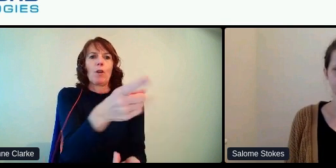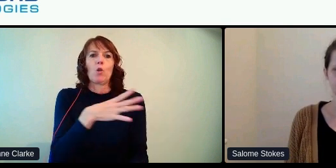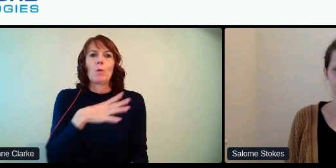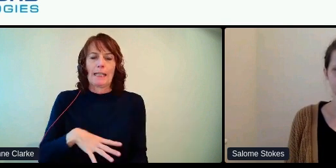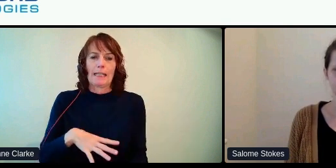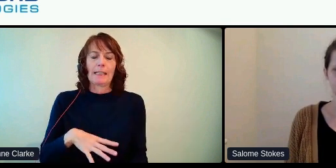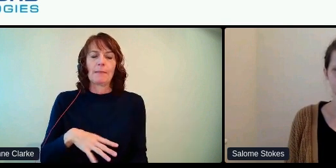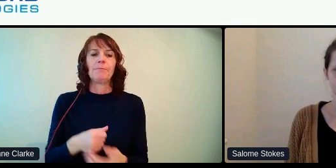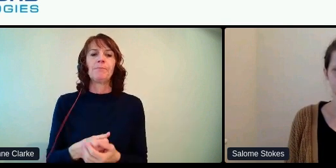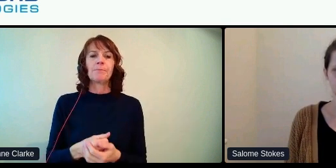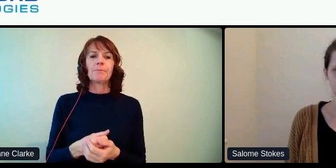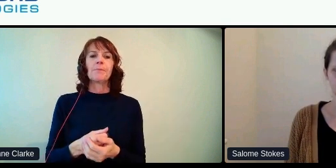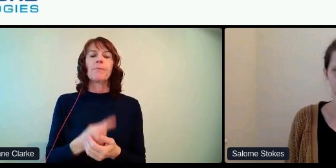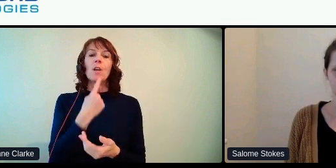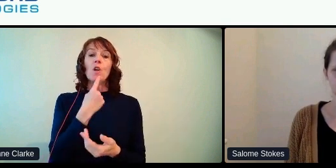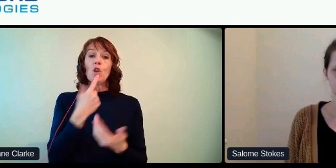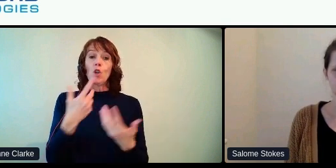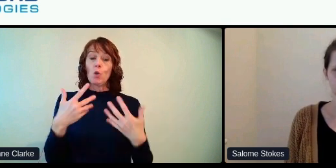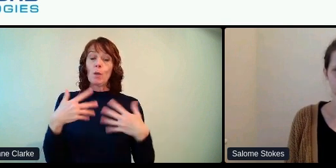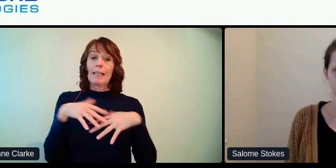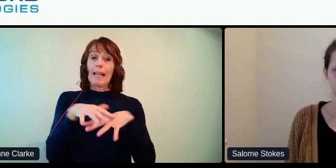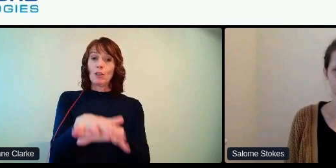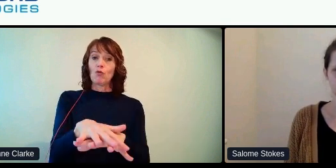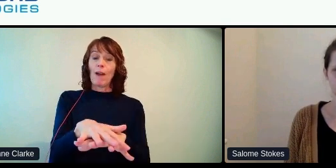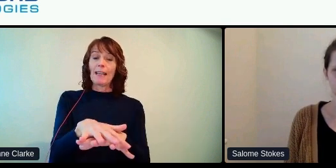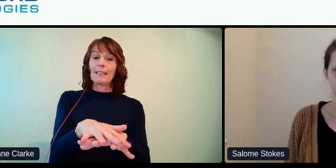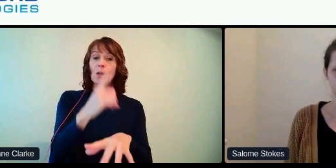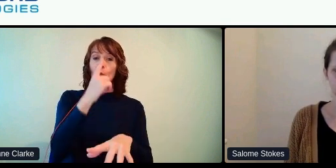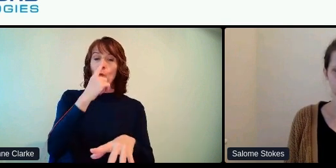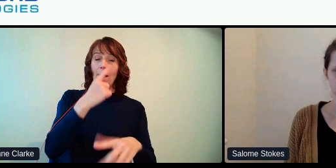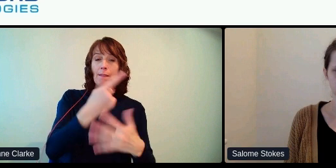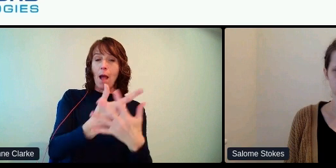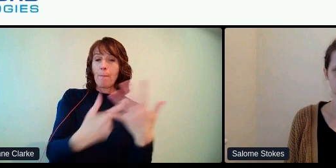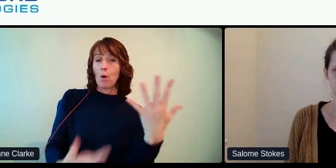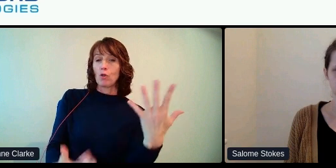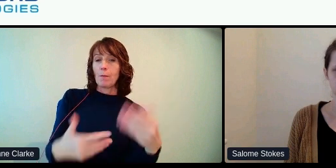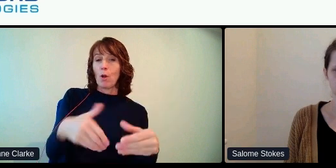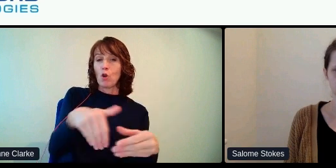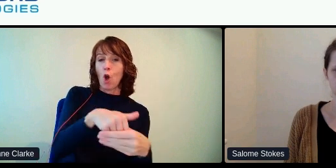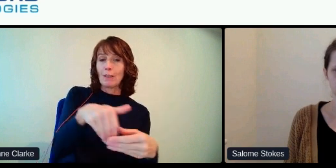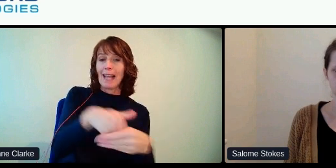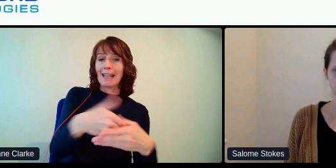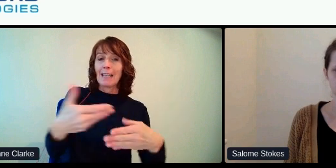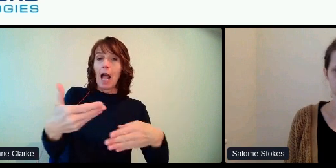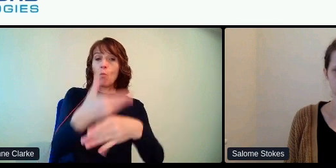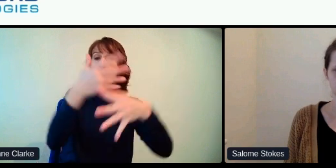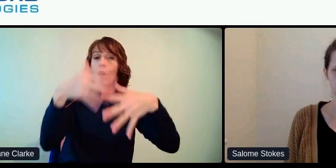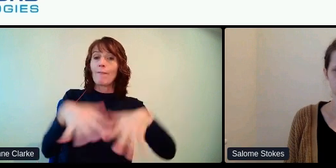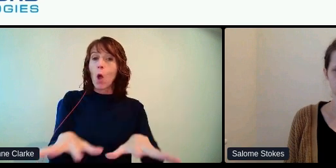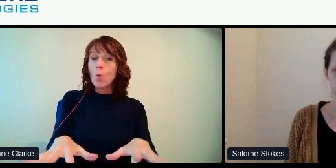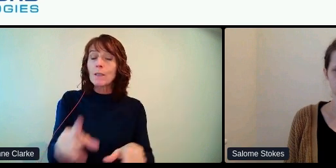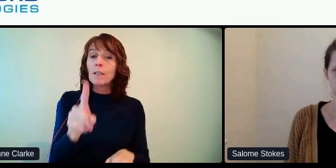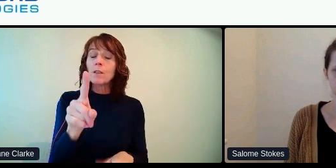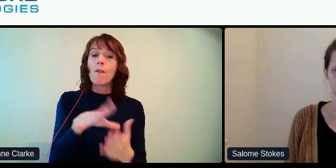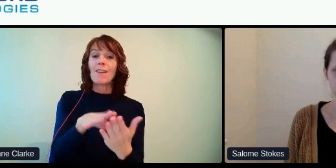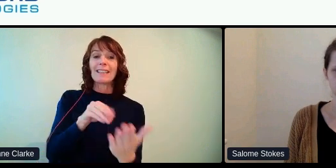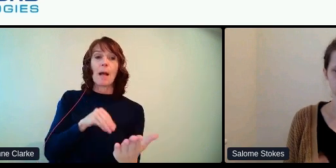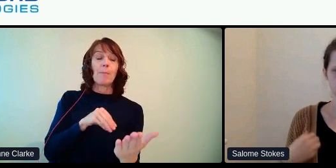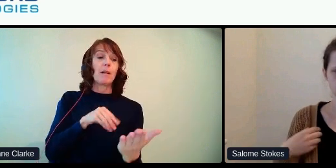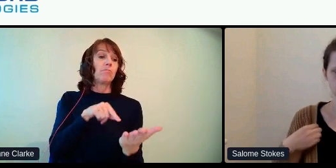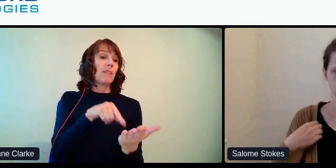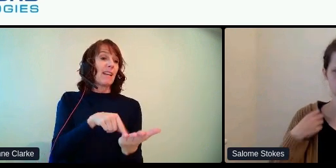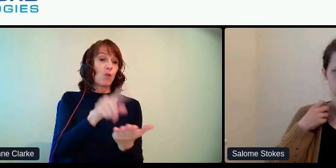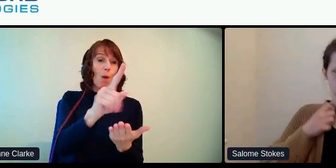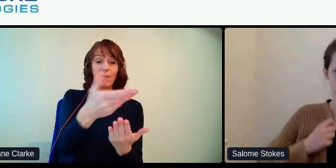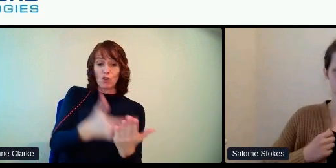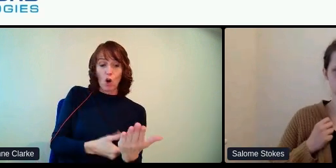can integrate with, our platform can integrate rather with multiple content systems and workflows. So, you know, if you have documents stored in multiple